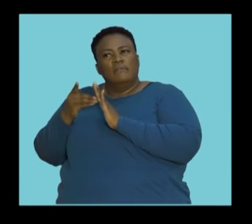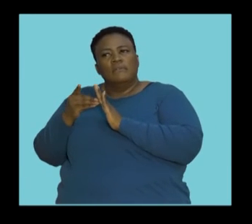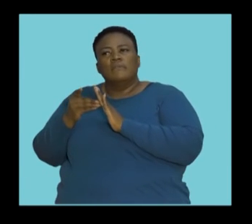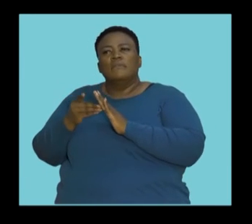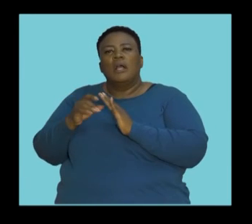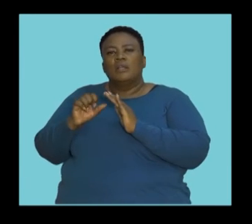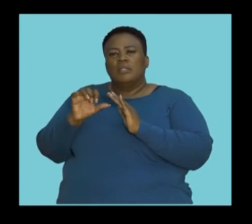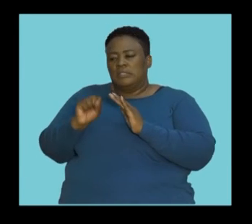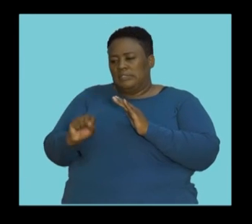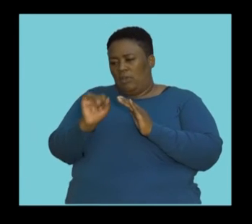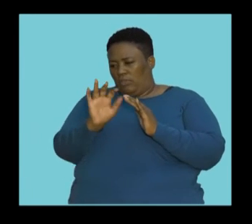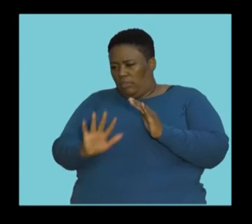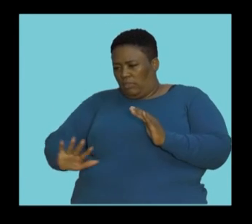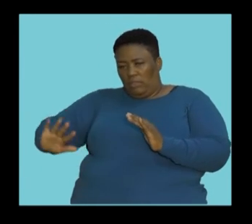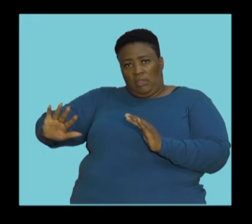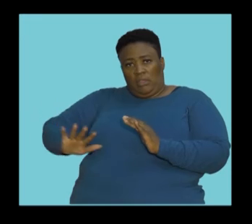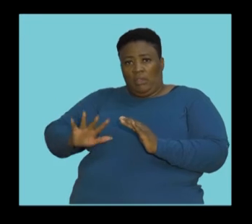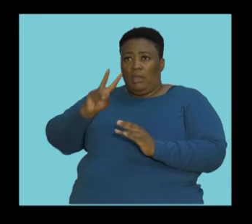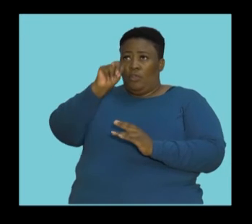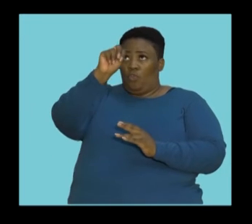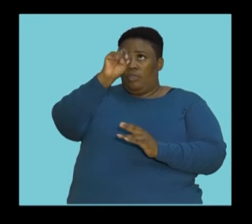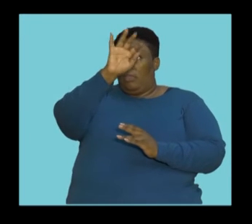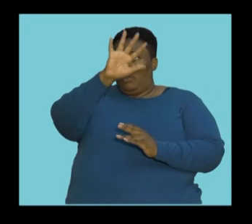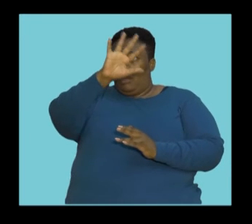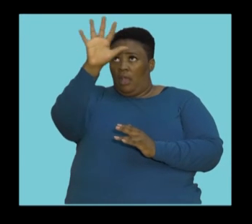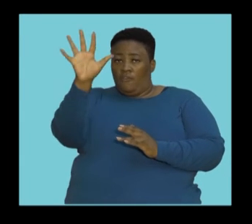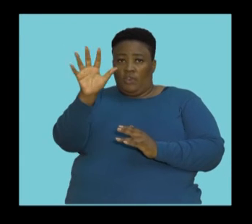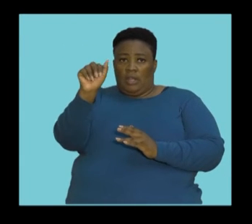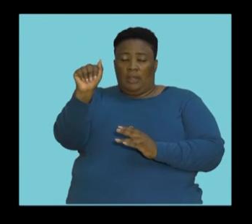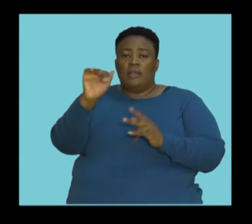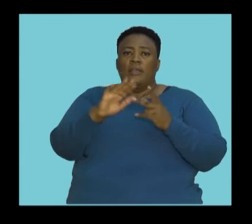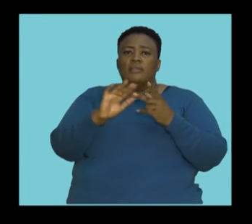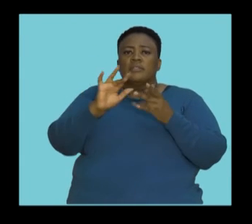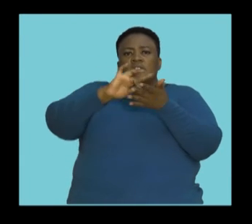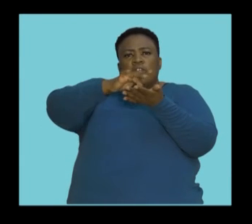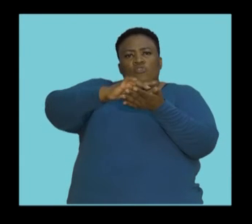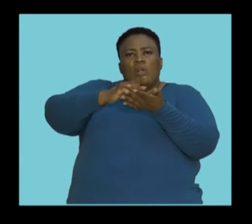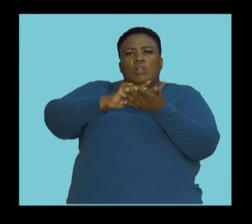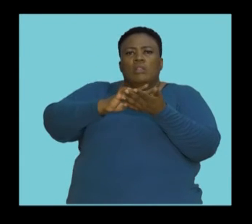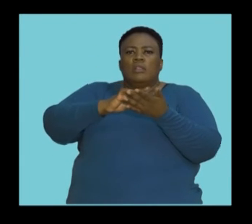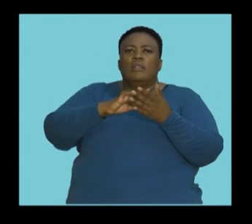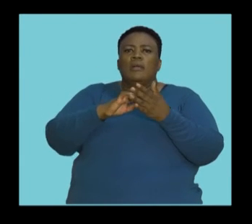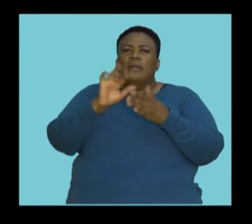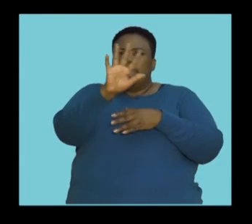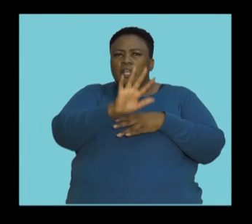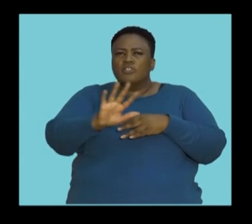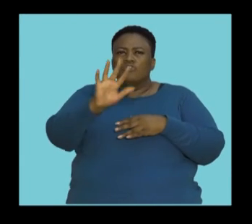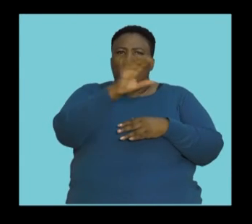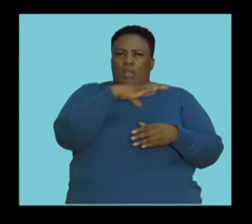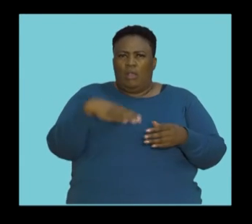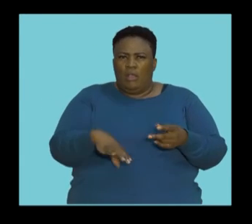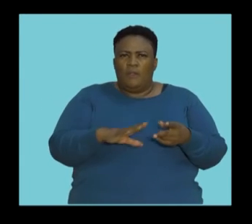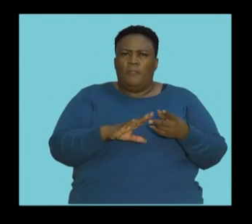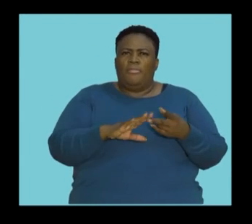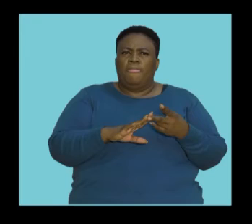So Sub-Saharan Africa, North Africa, West and Central Asia, South and Southeast